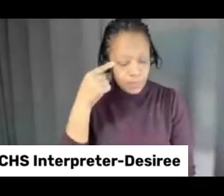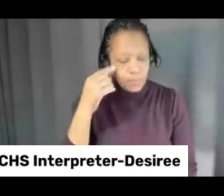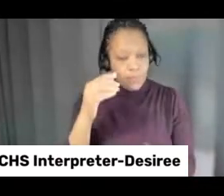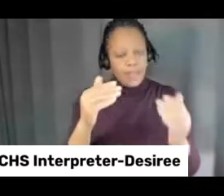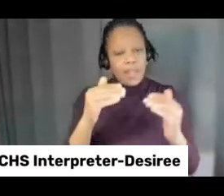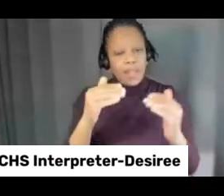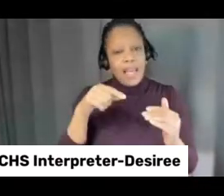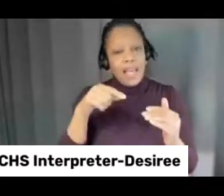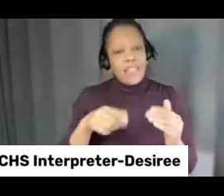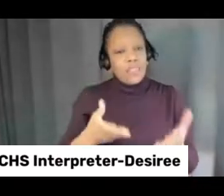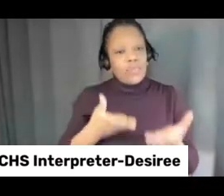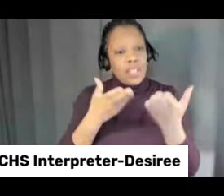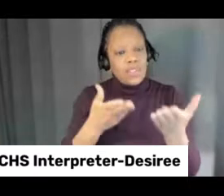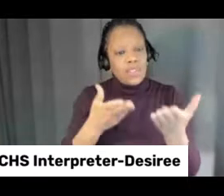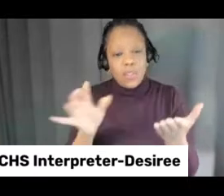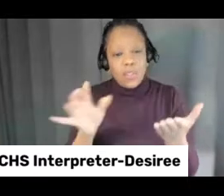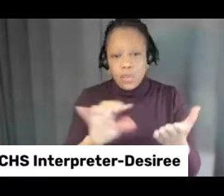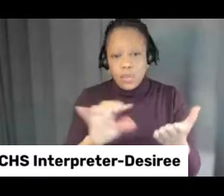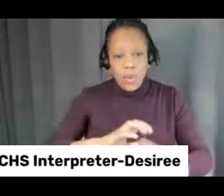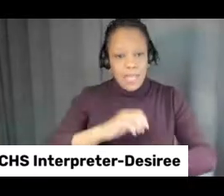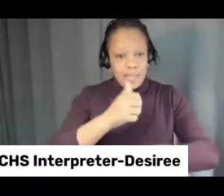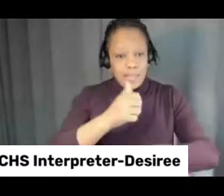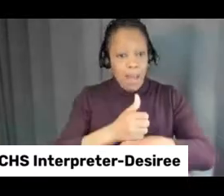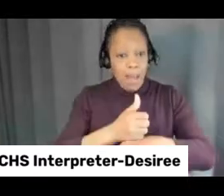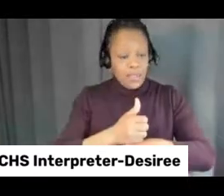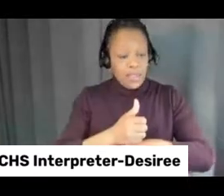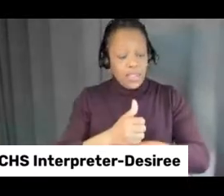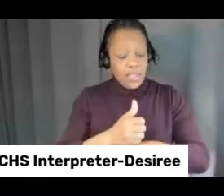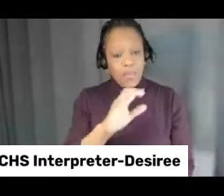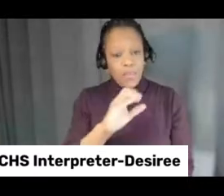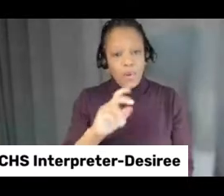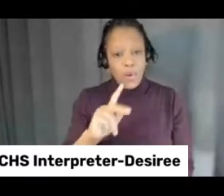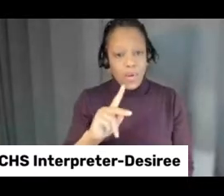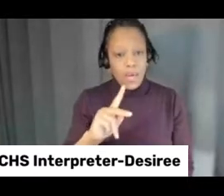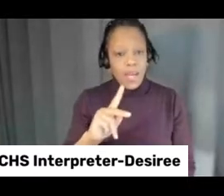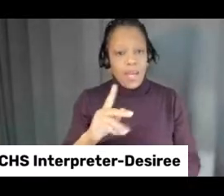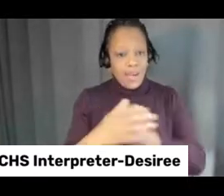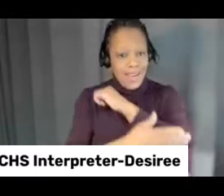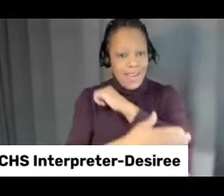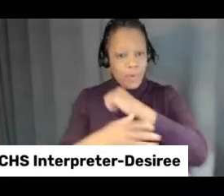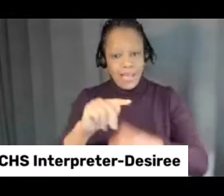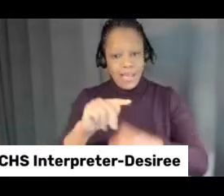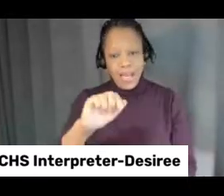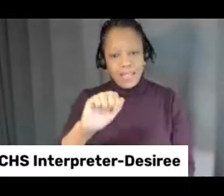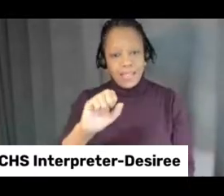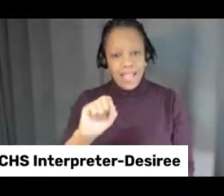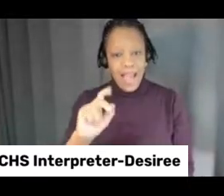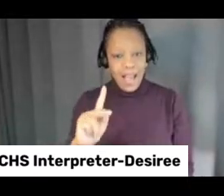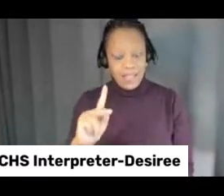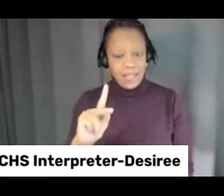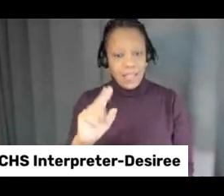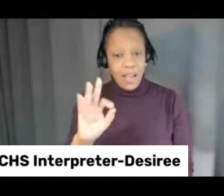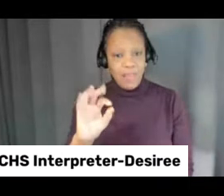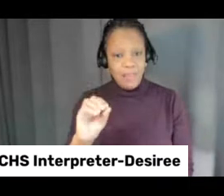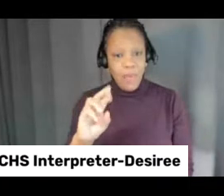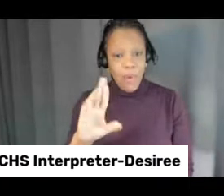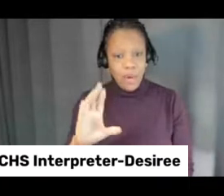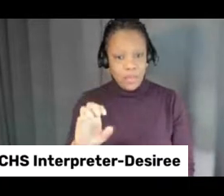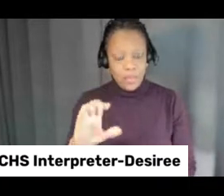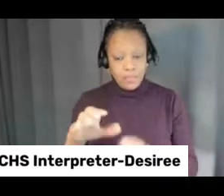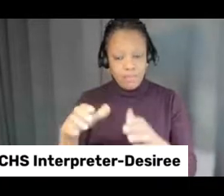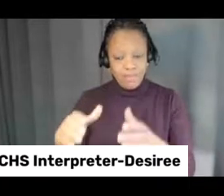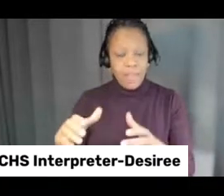also establishes the Cook County Task Force. It also identifies the